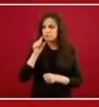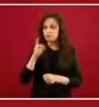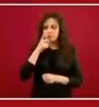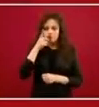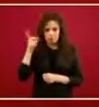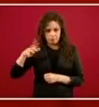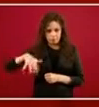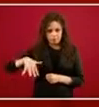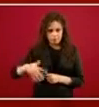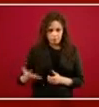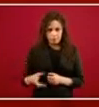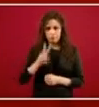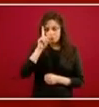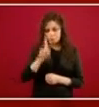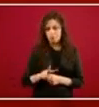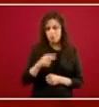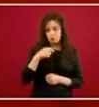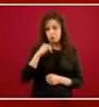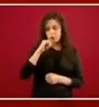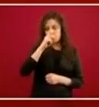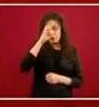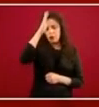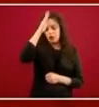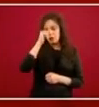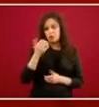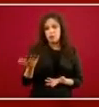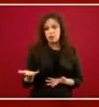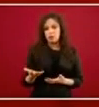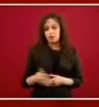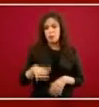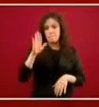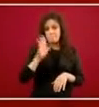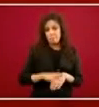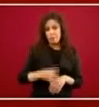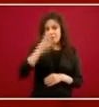and the life of people.